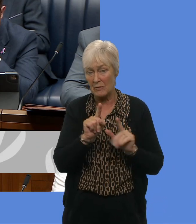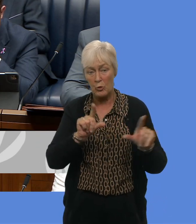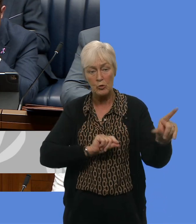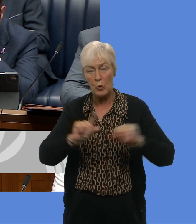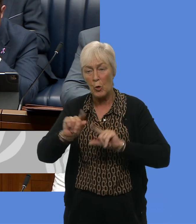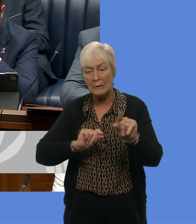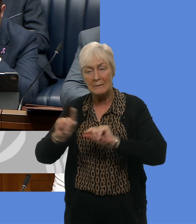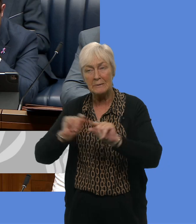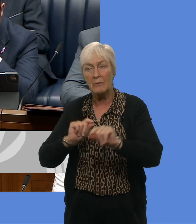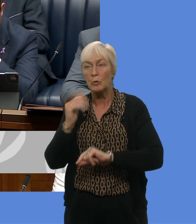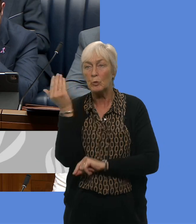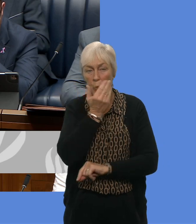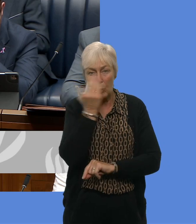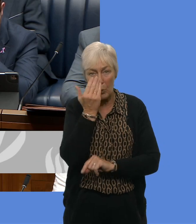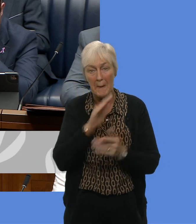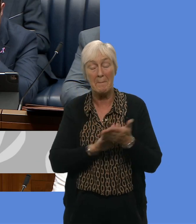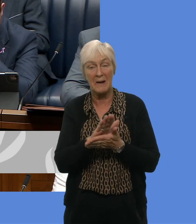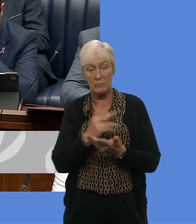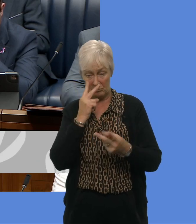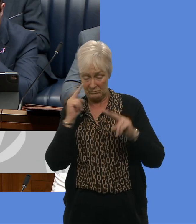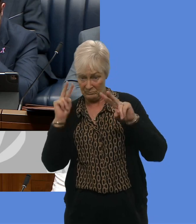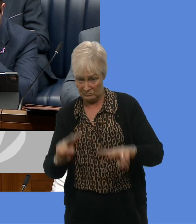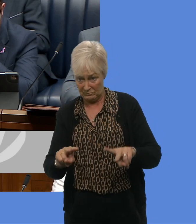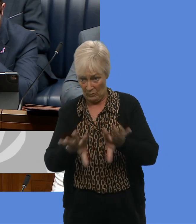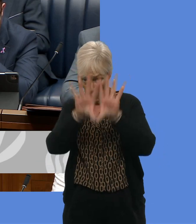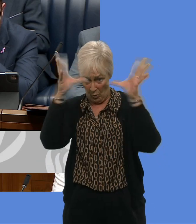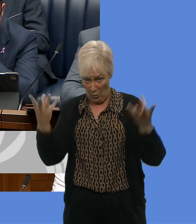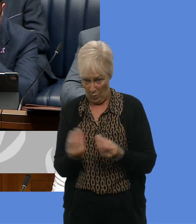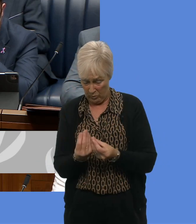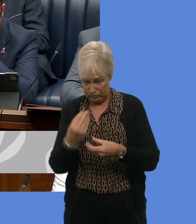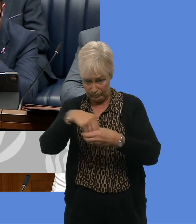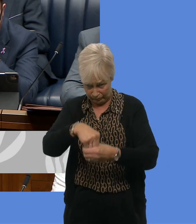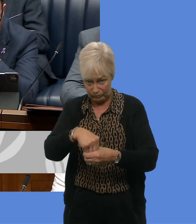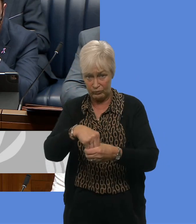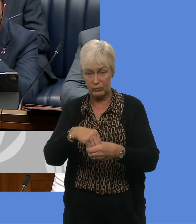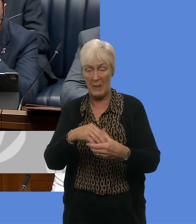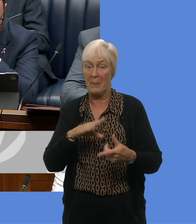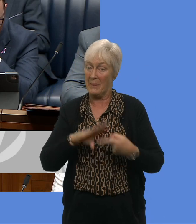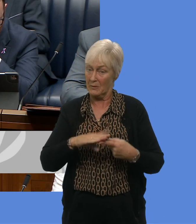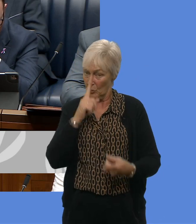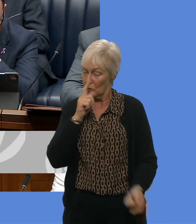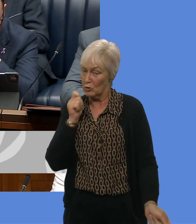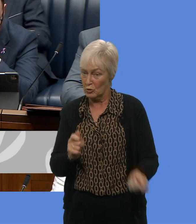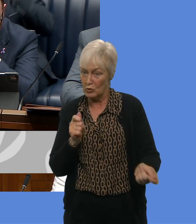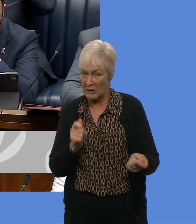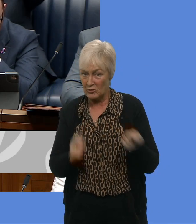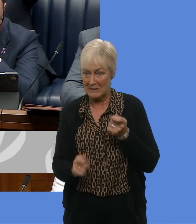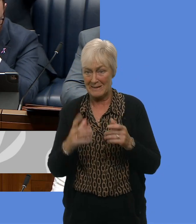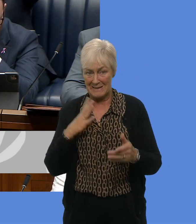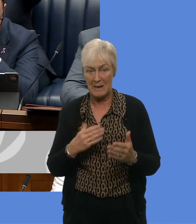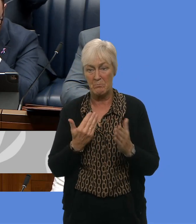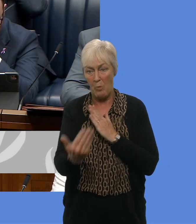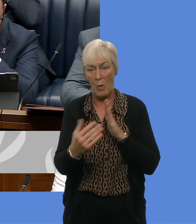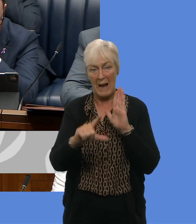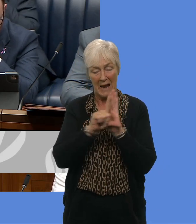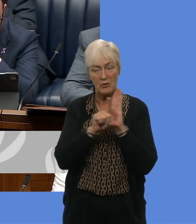type of school. And so if we were to look at that in its comprehensive sense, then it may lead to changes which could require legislation.